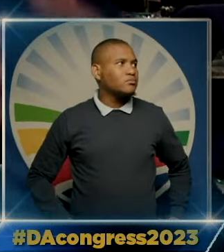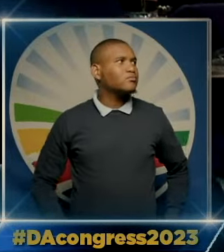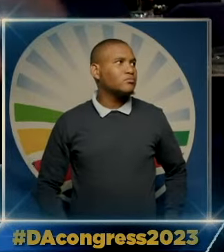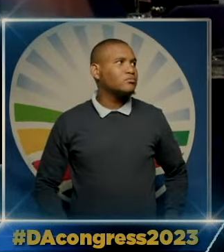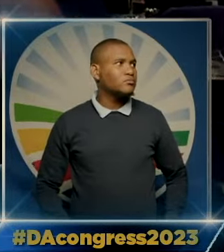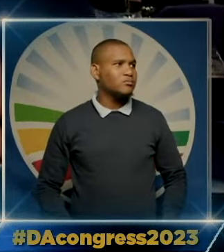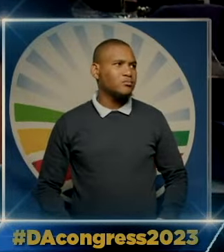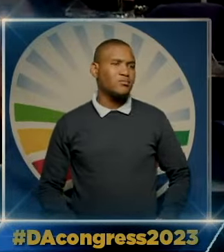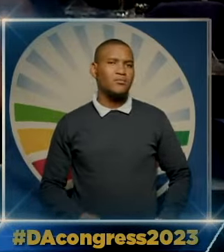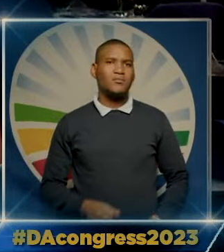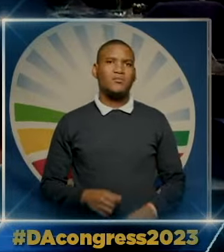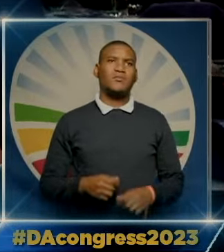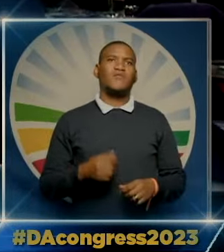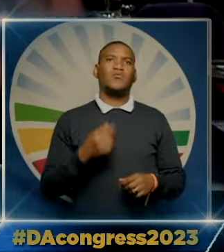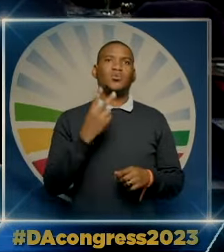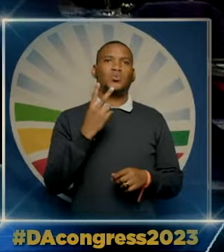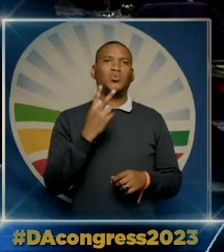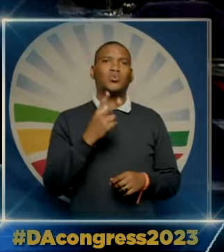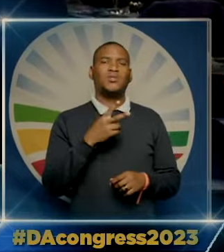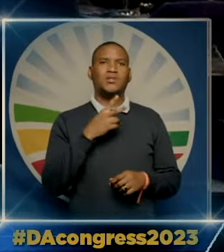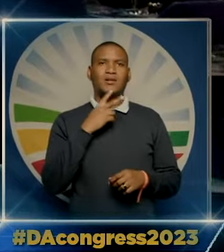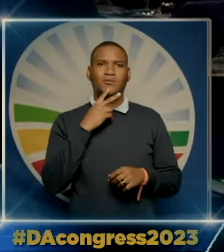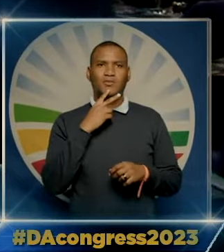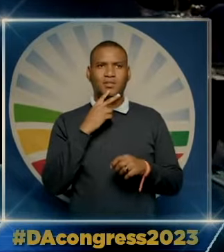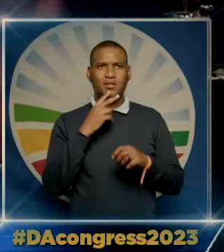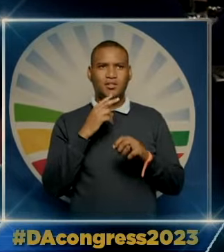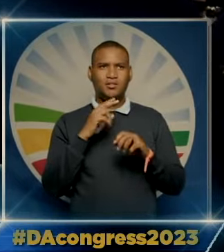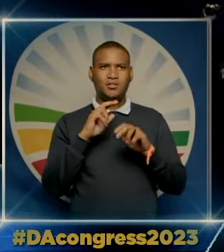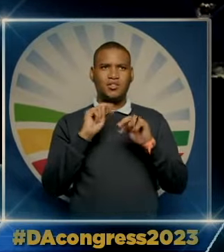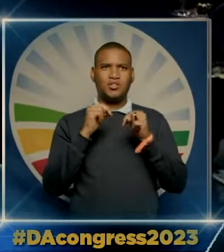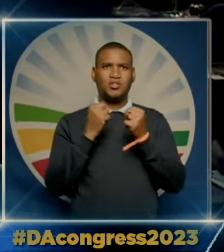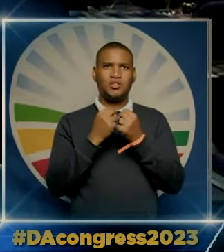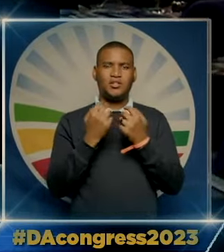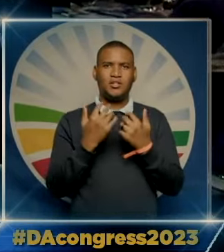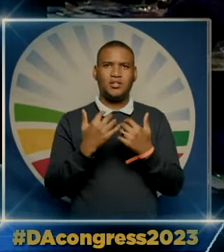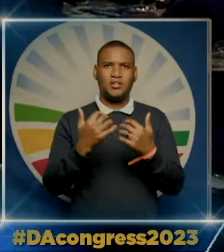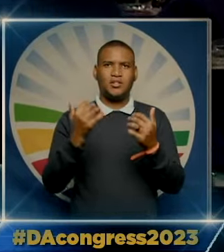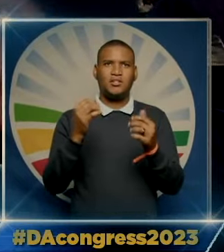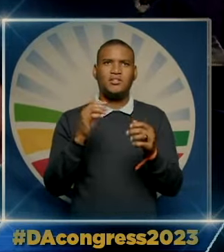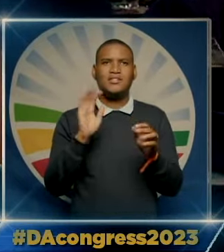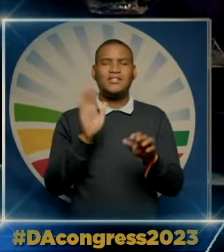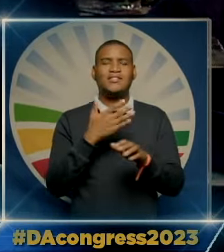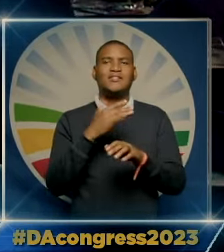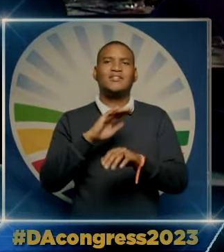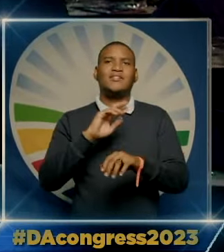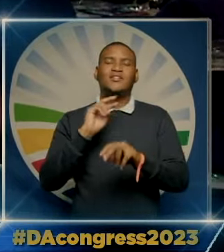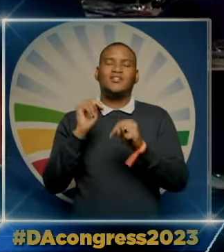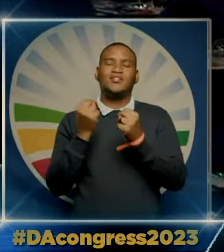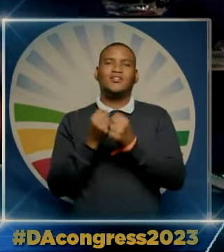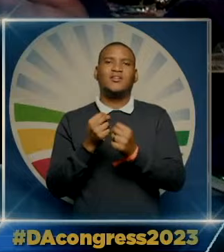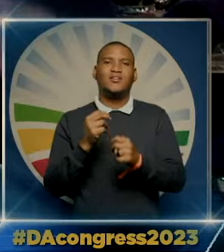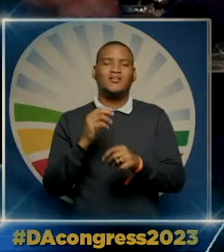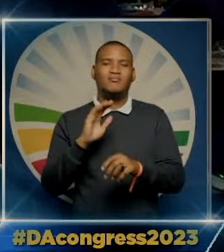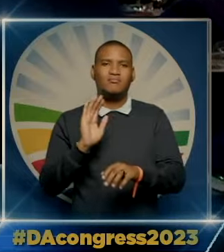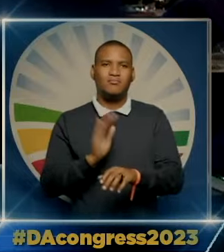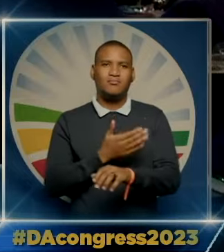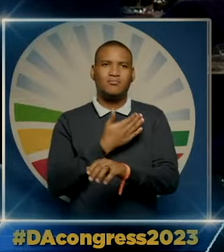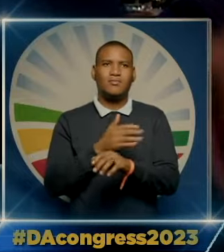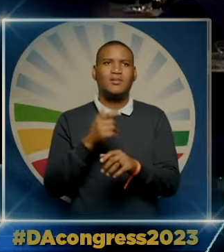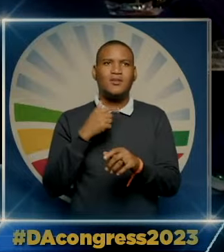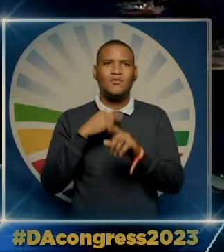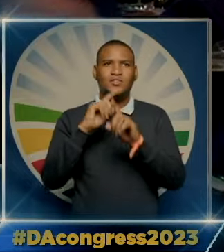Hearing 2,000 delegates singing the national anthem was absolutely magical. But I have a special guest here, the man of the